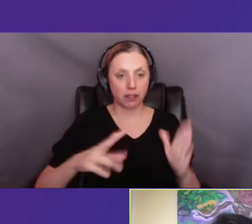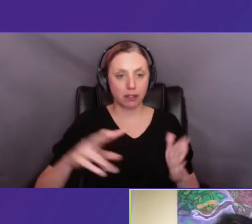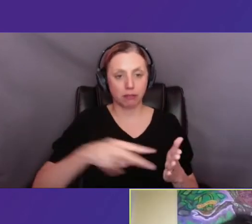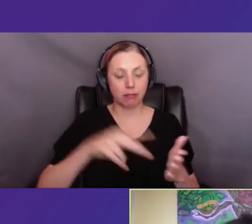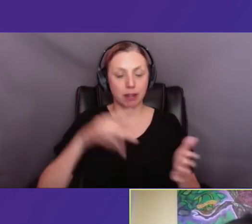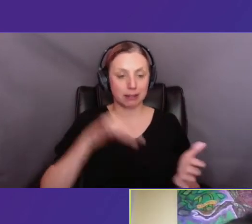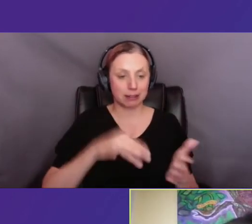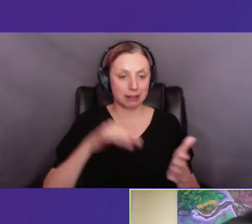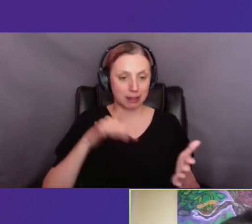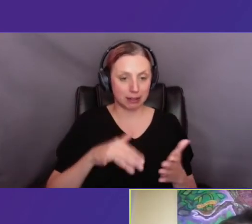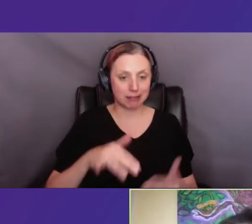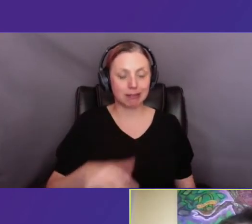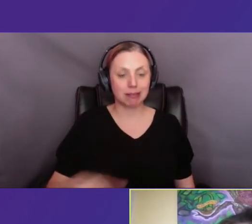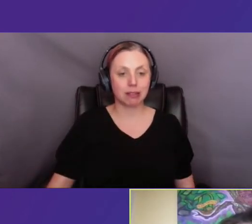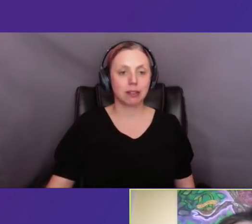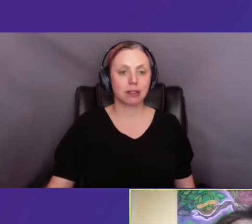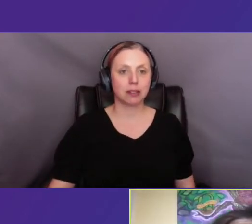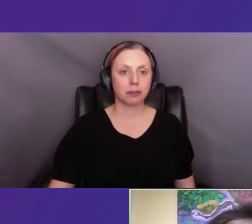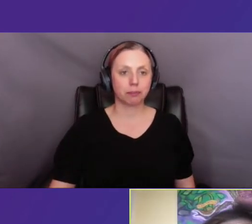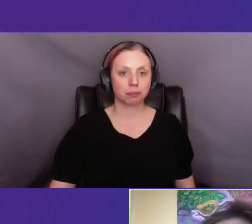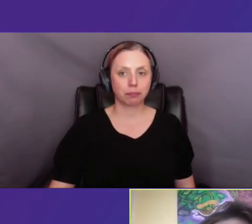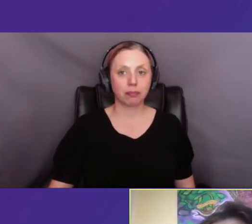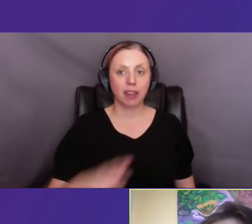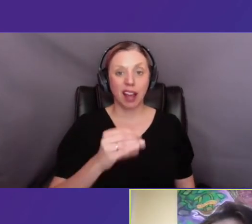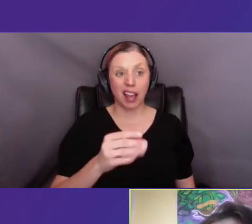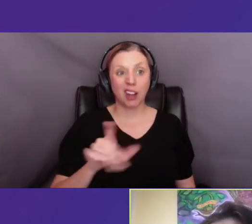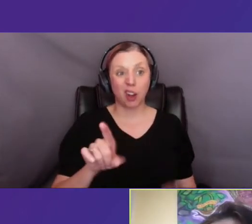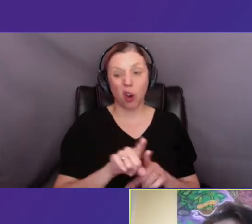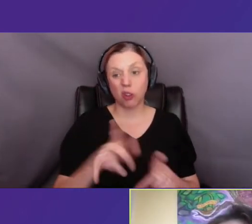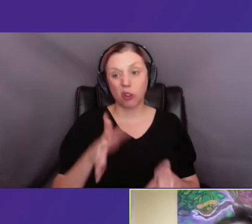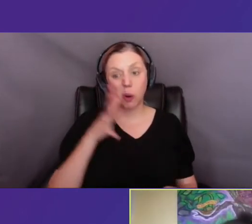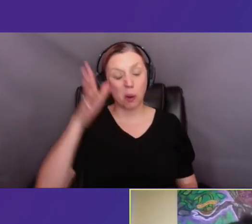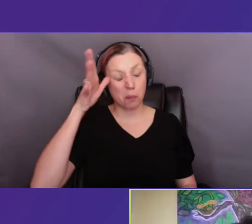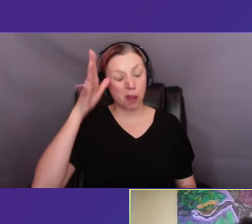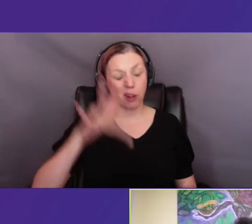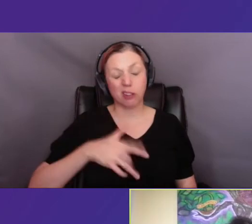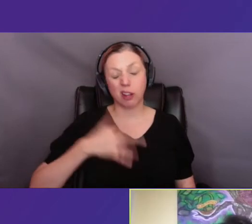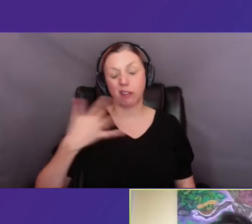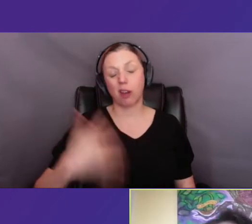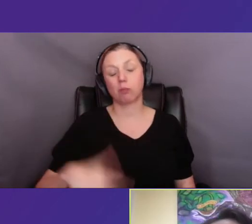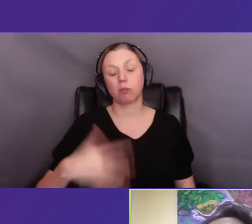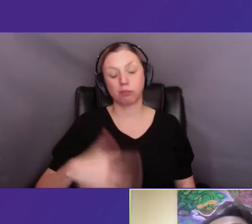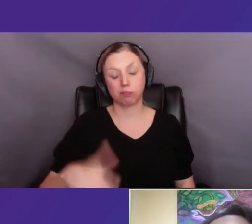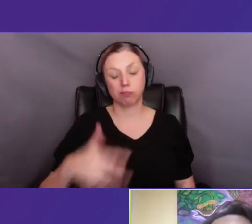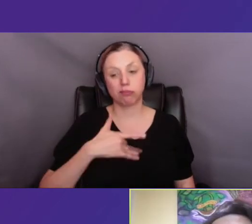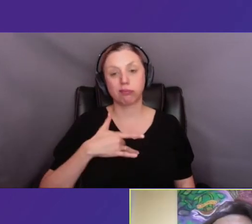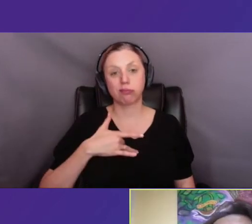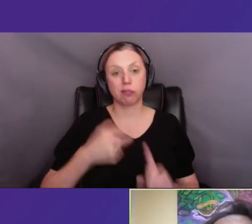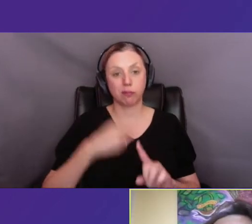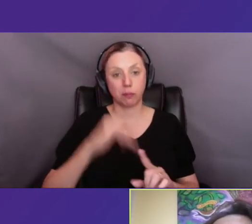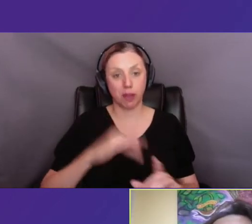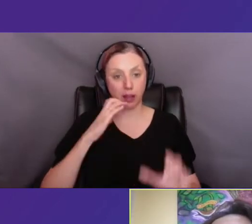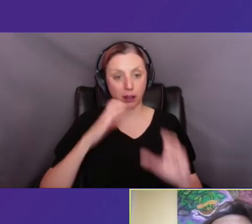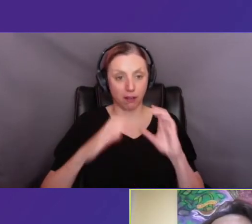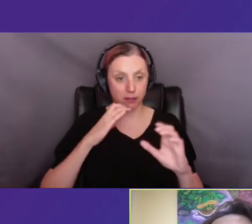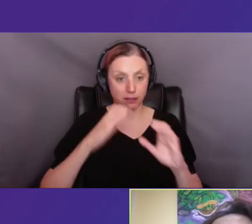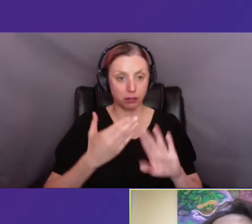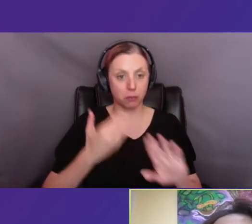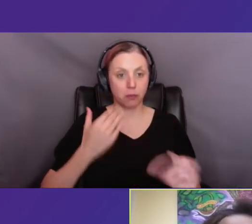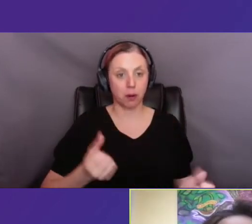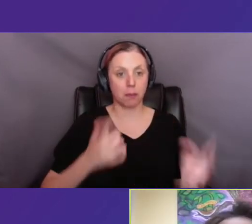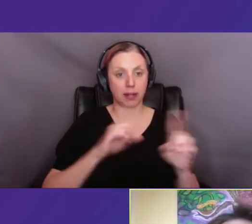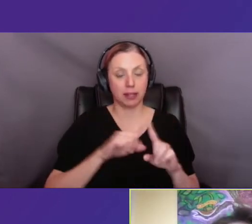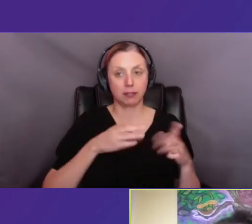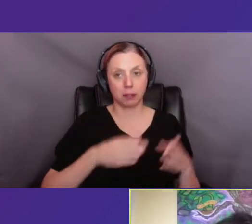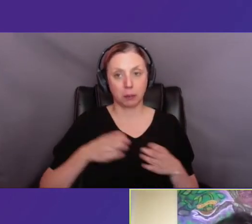studies and a parent as well. So I resonated Yes, with the conversation before in many ways.